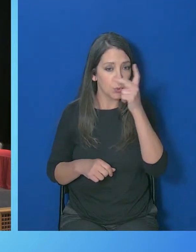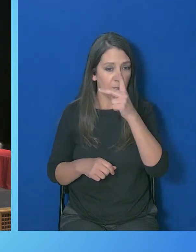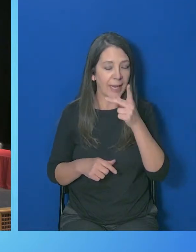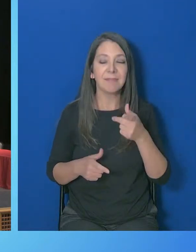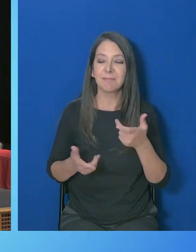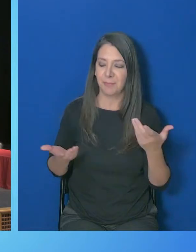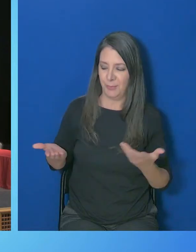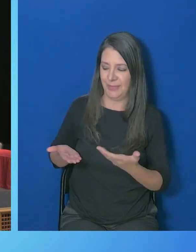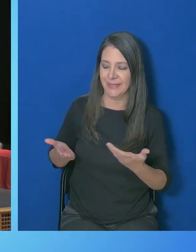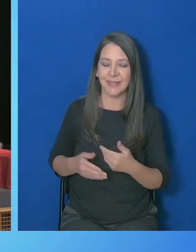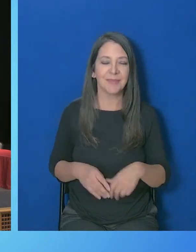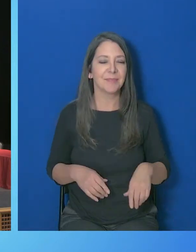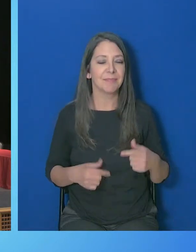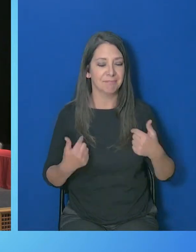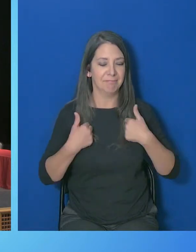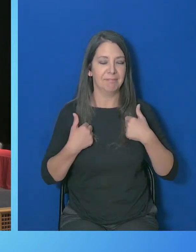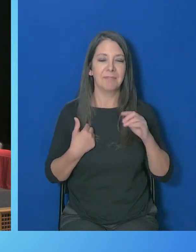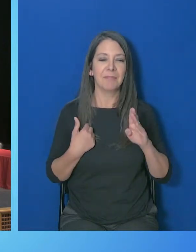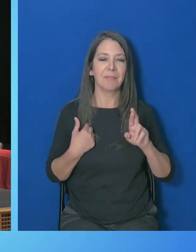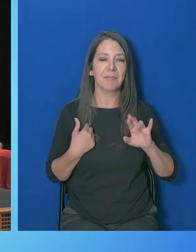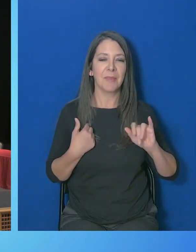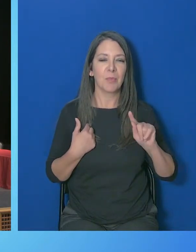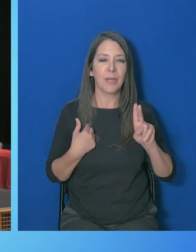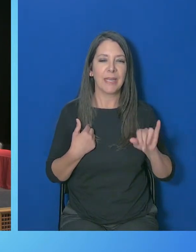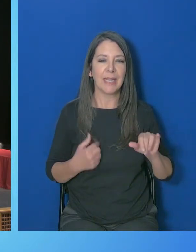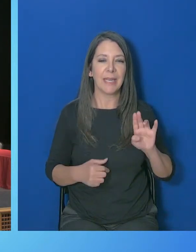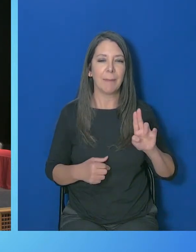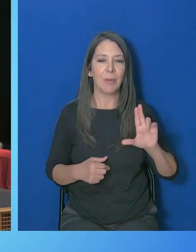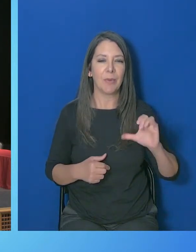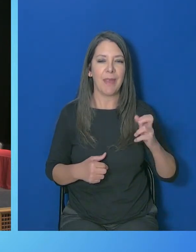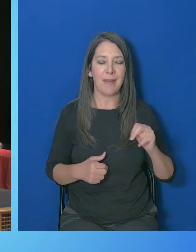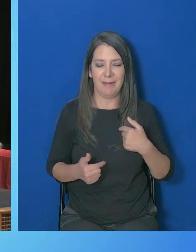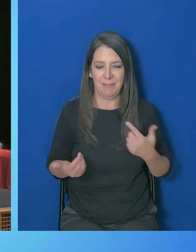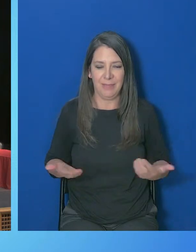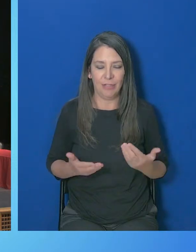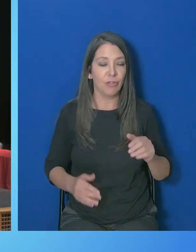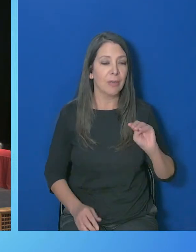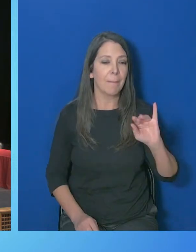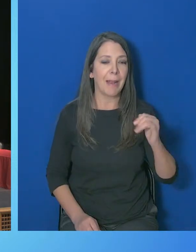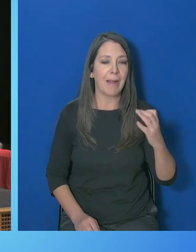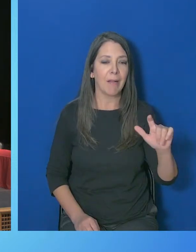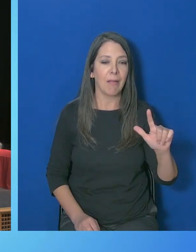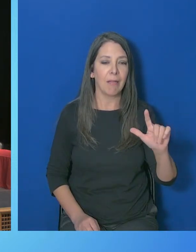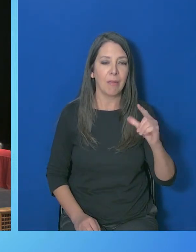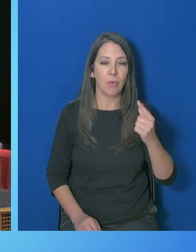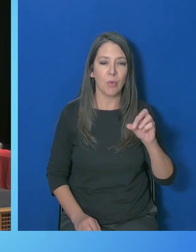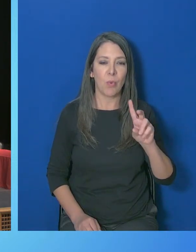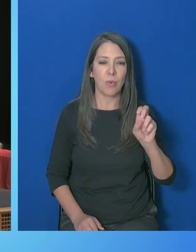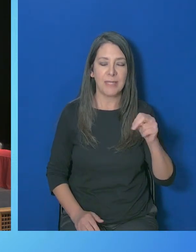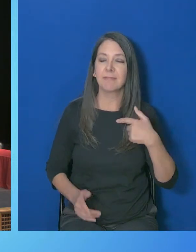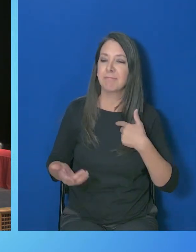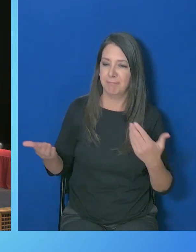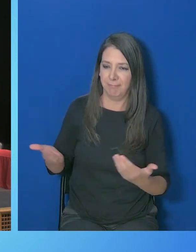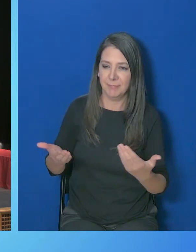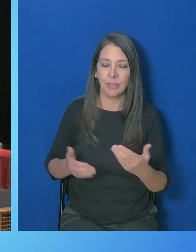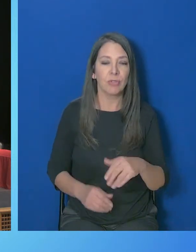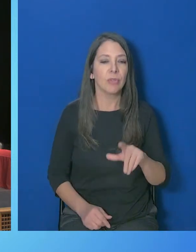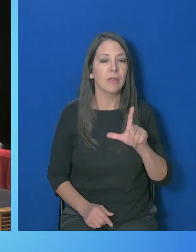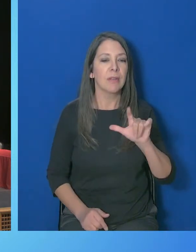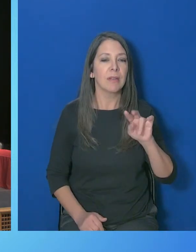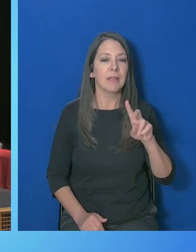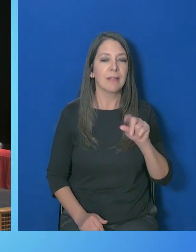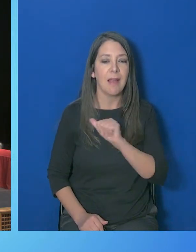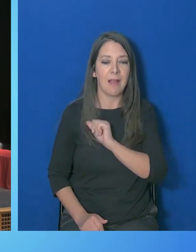Present. I am Brittany Buchanan. I am present. Michael Gordon? I'm here. Linda Bove?